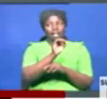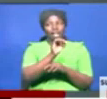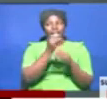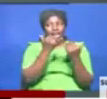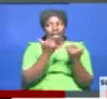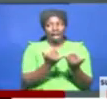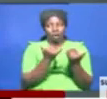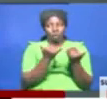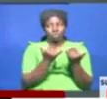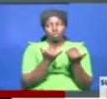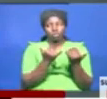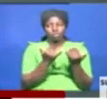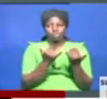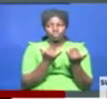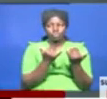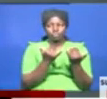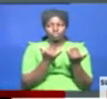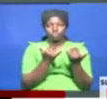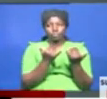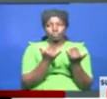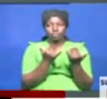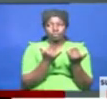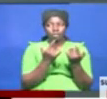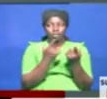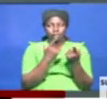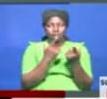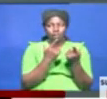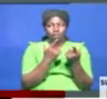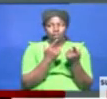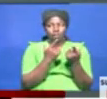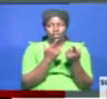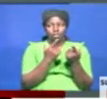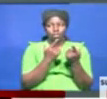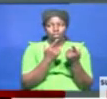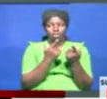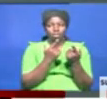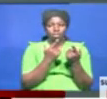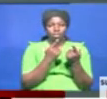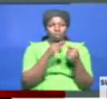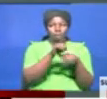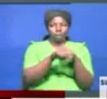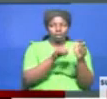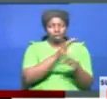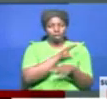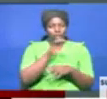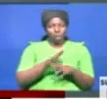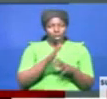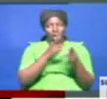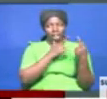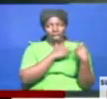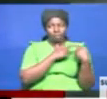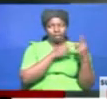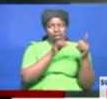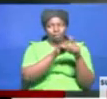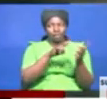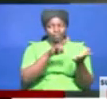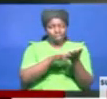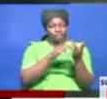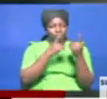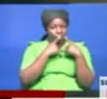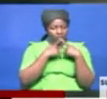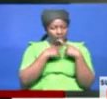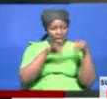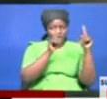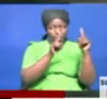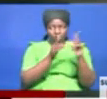down the role of the commissioner, or even waters down the validity of the announced presidency. The main